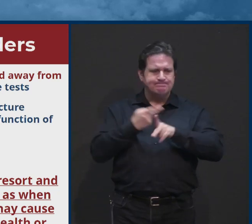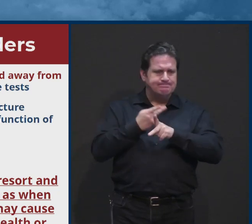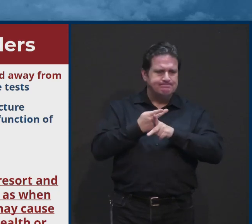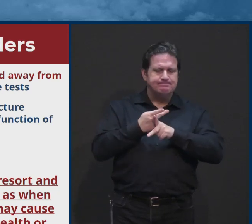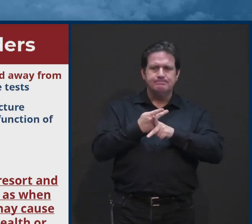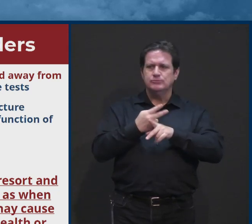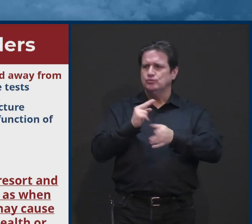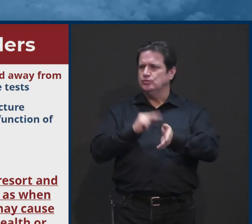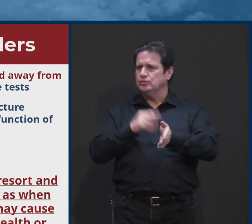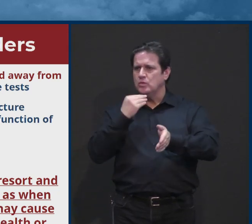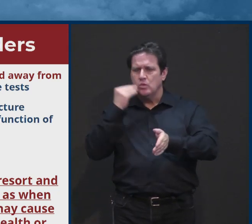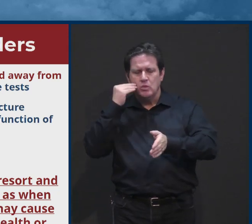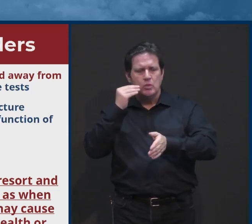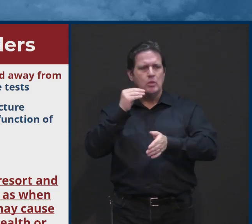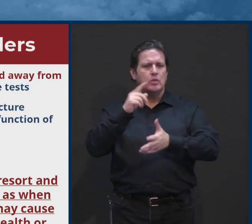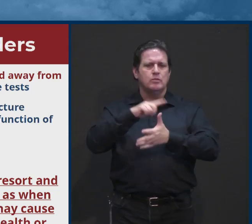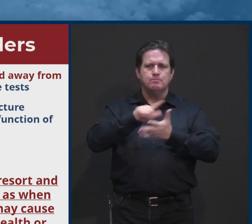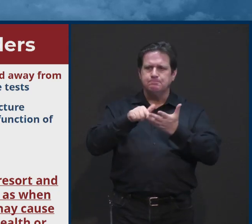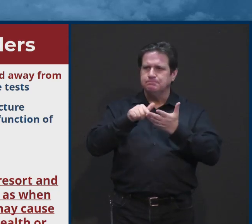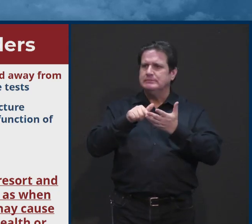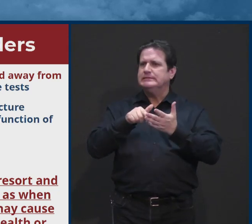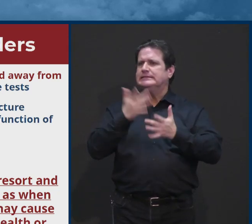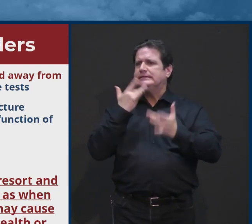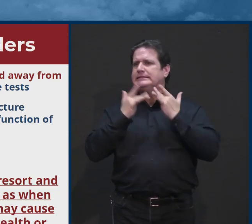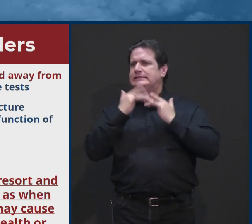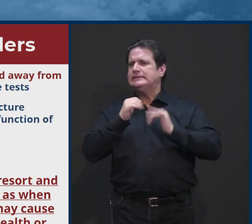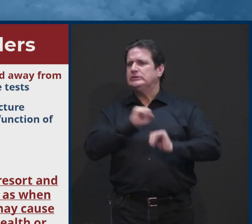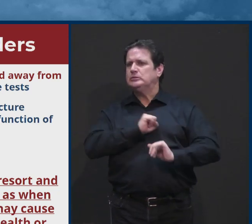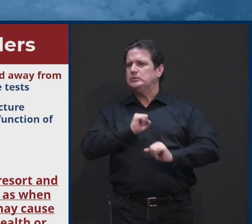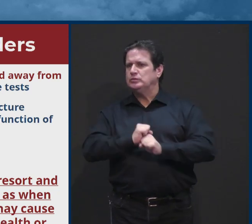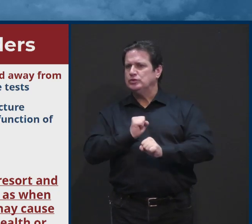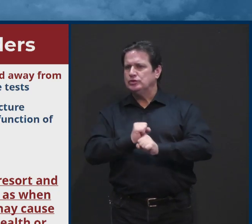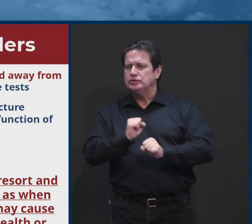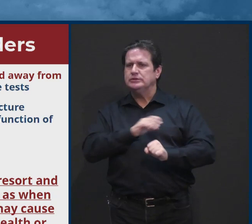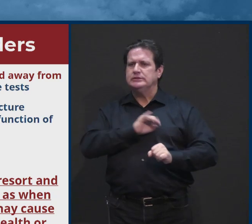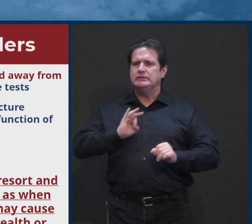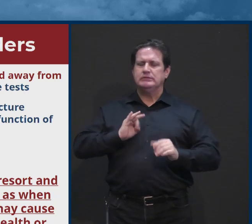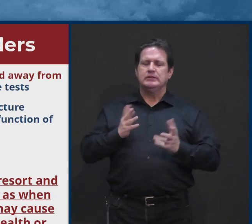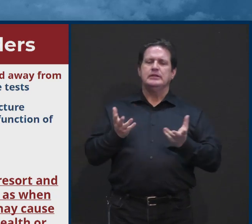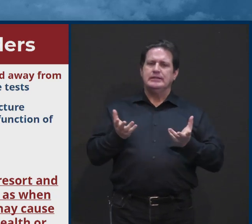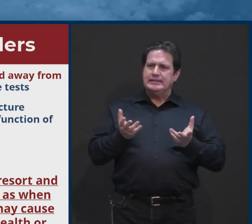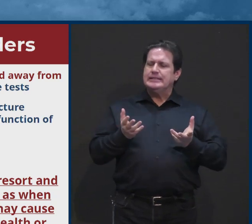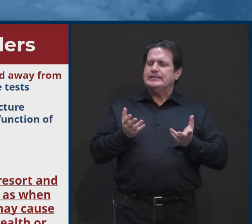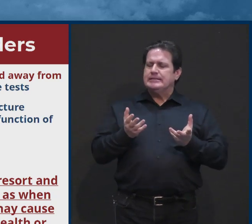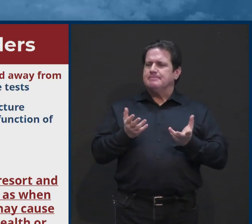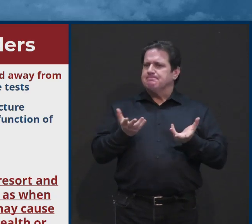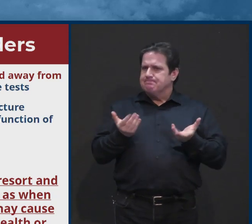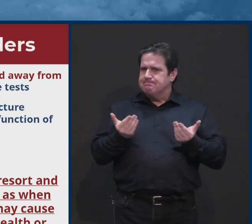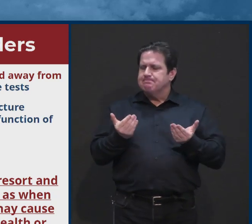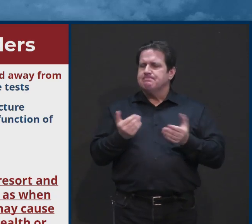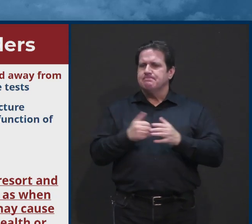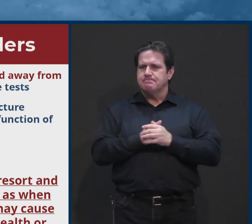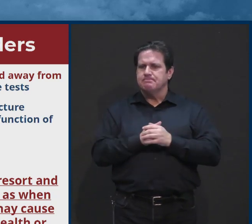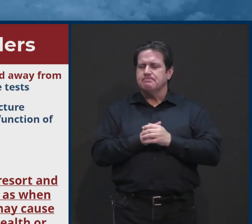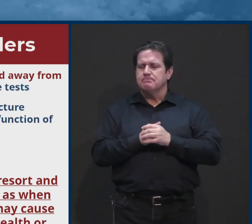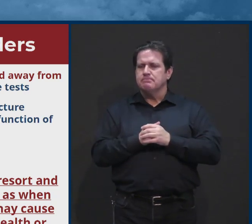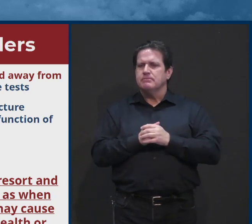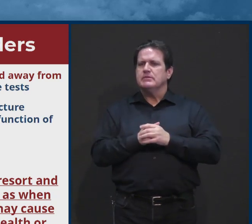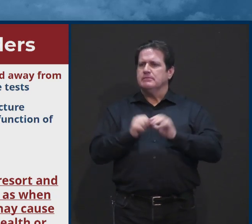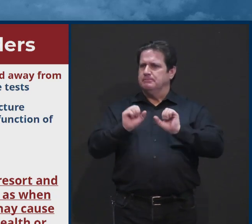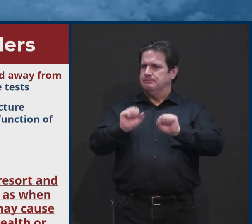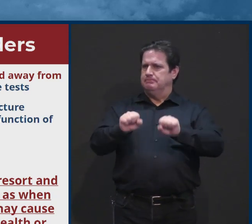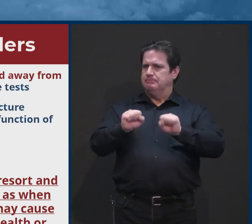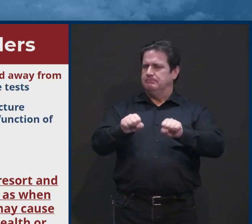care facilities, hospitals, et cetera, are surging and are struggling with the workforce, they are